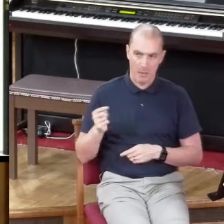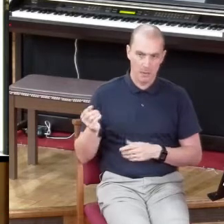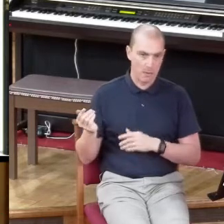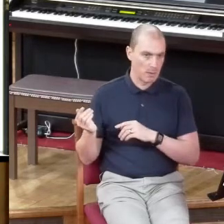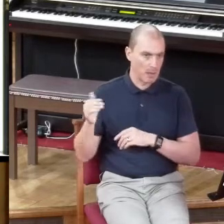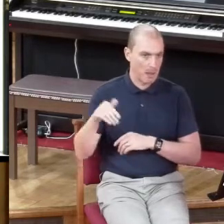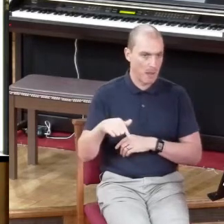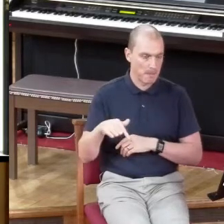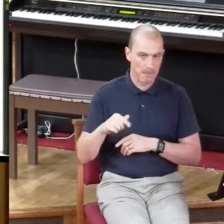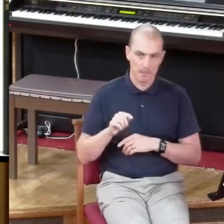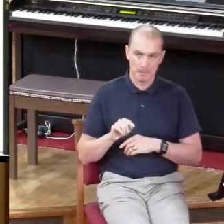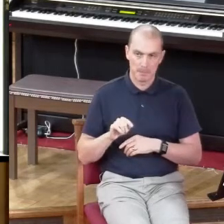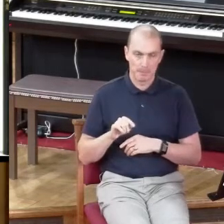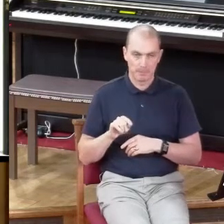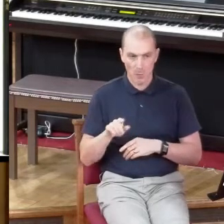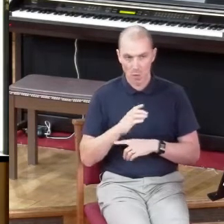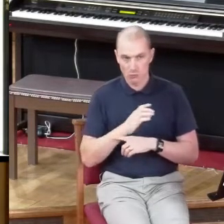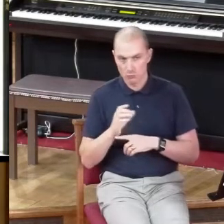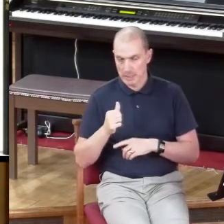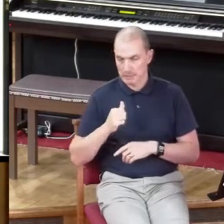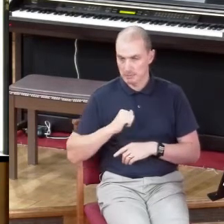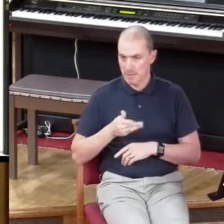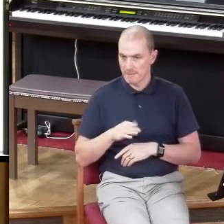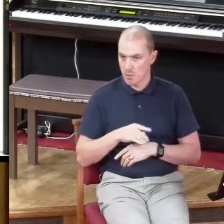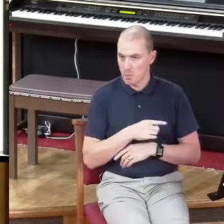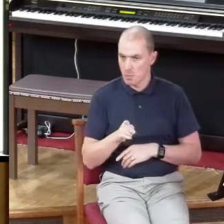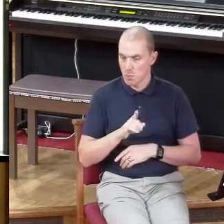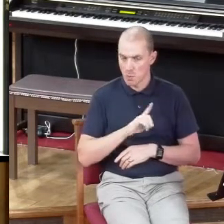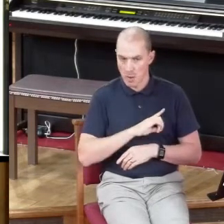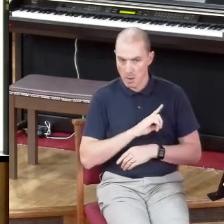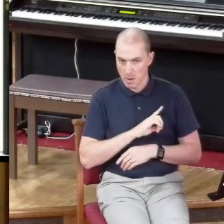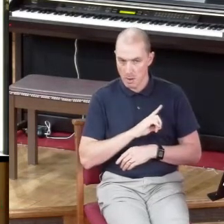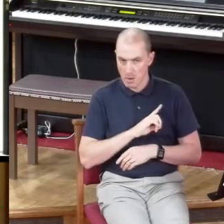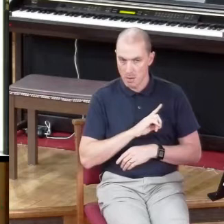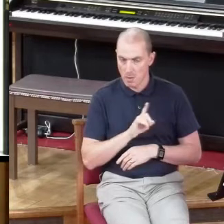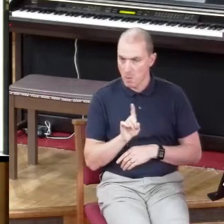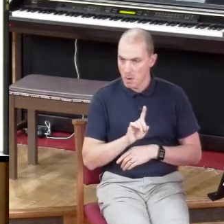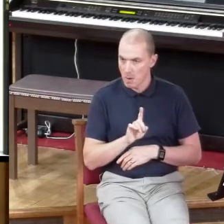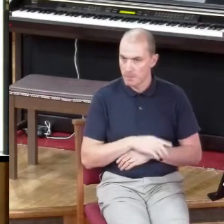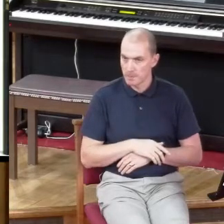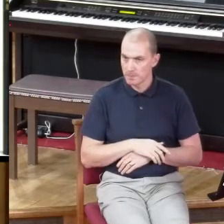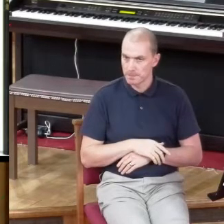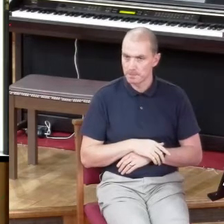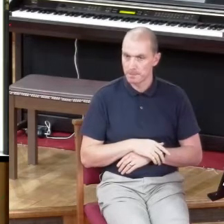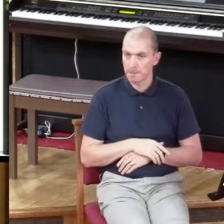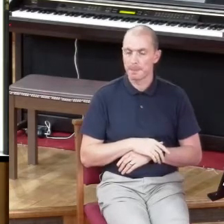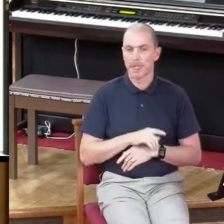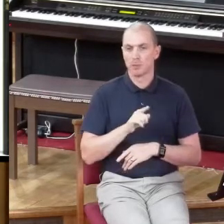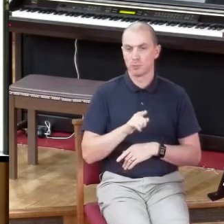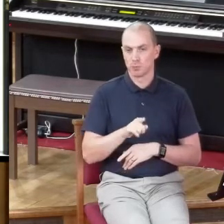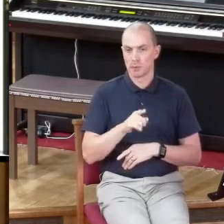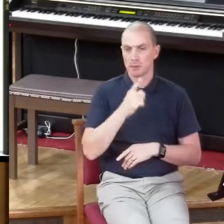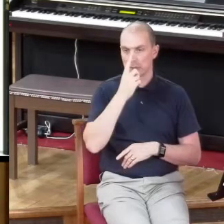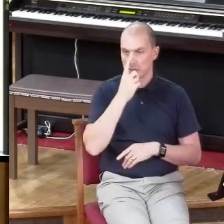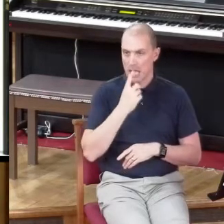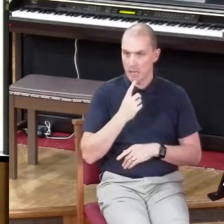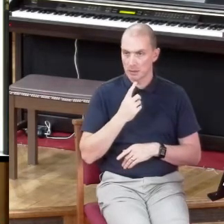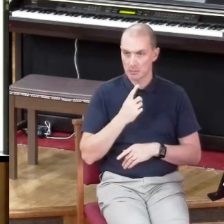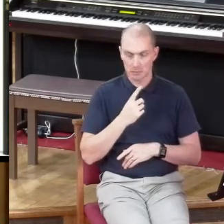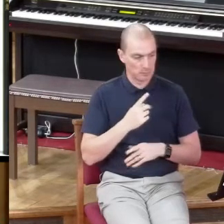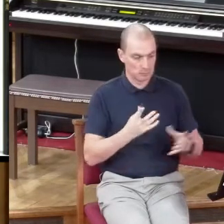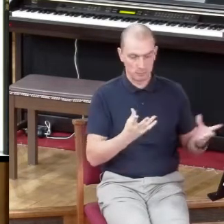he expects from us. That's a familiar thing. We were looking at that earlier on this year. And you could summarize